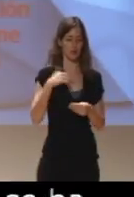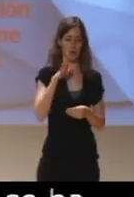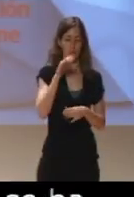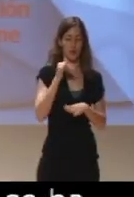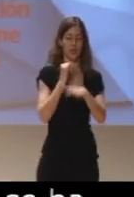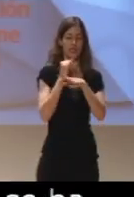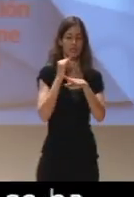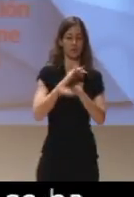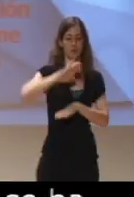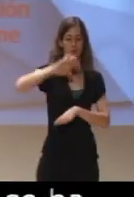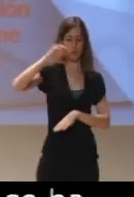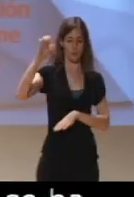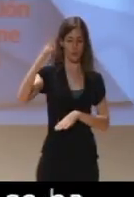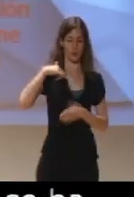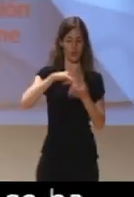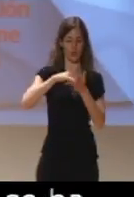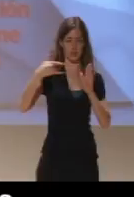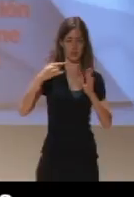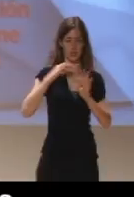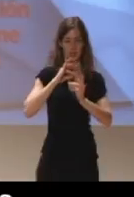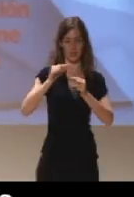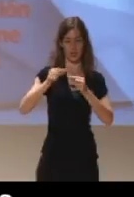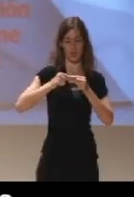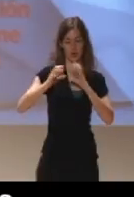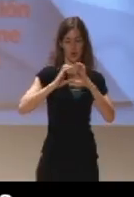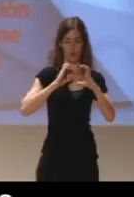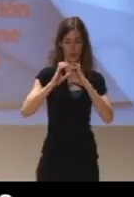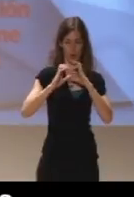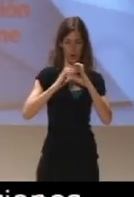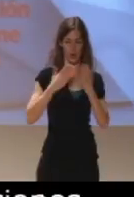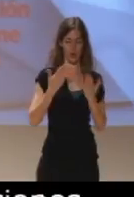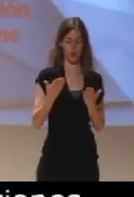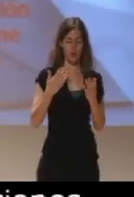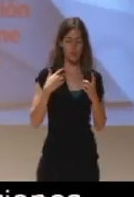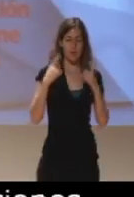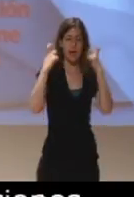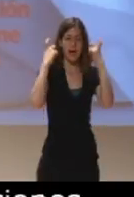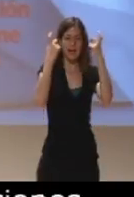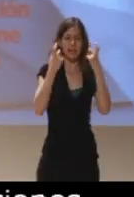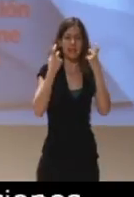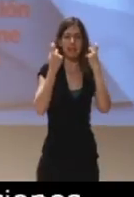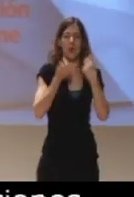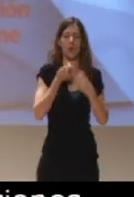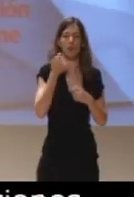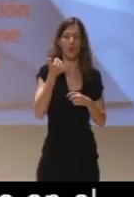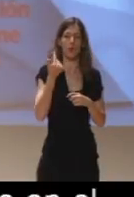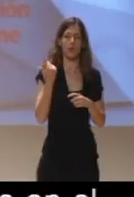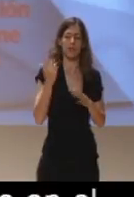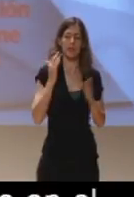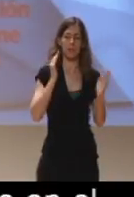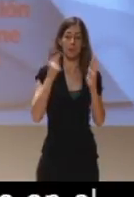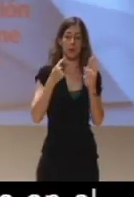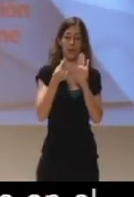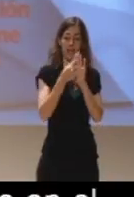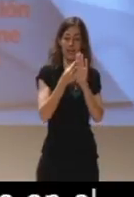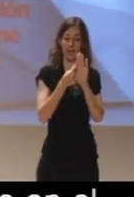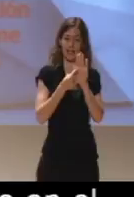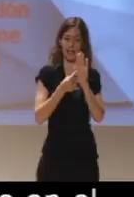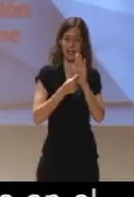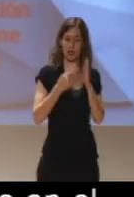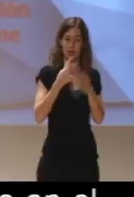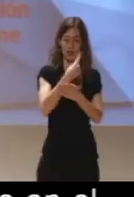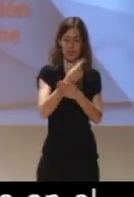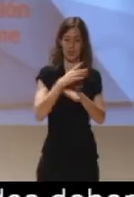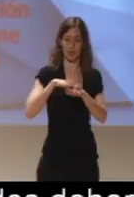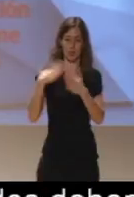a work done by the Excel, which is a European Institute for telecommunication standards, in